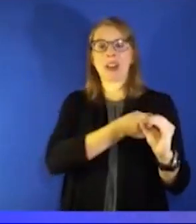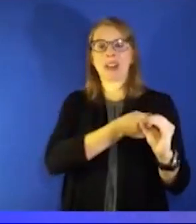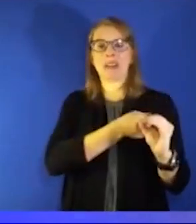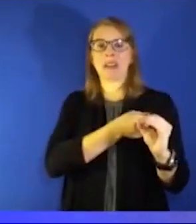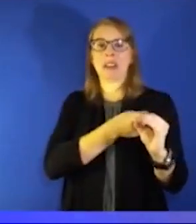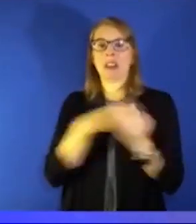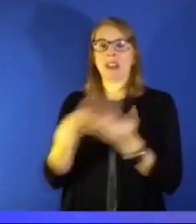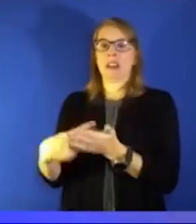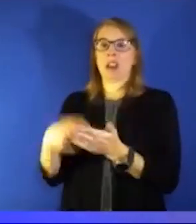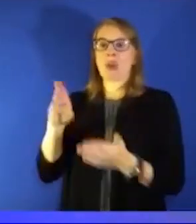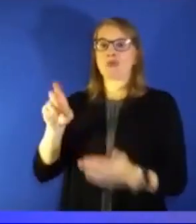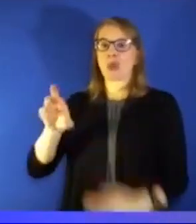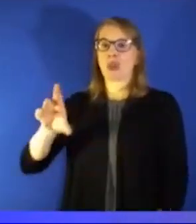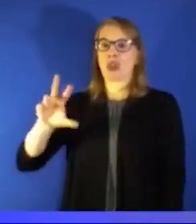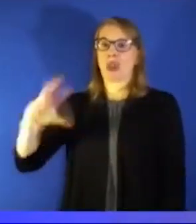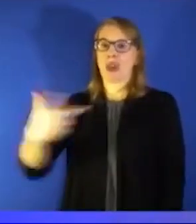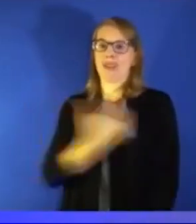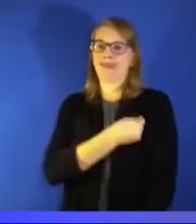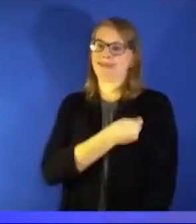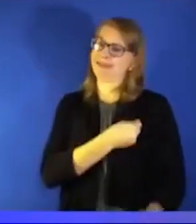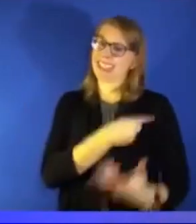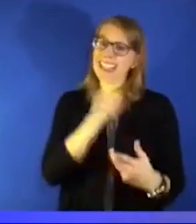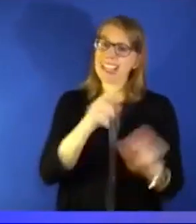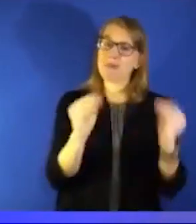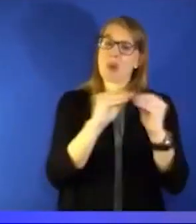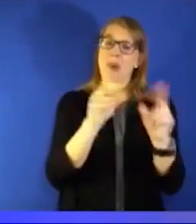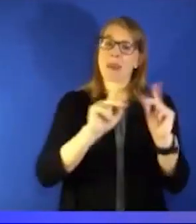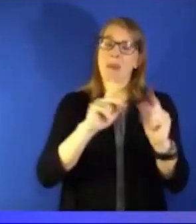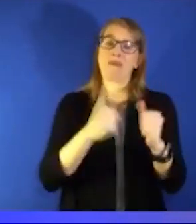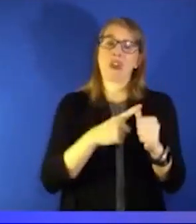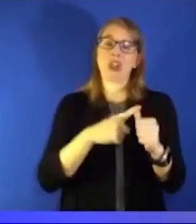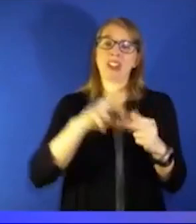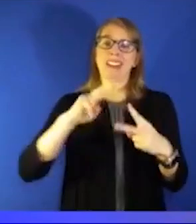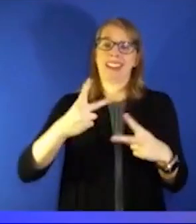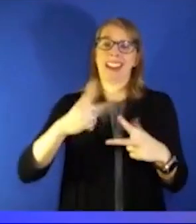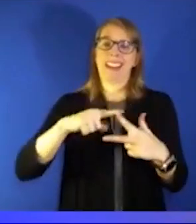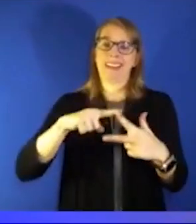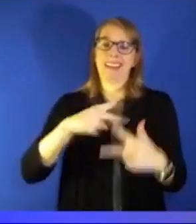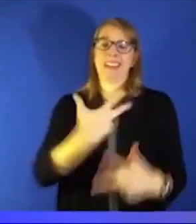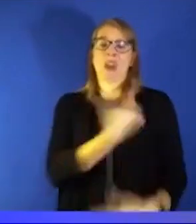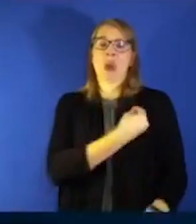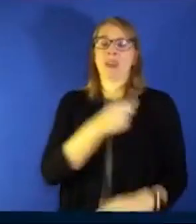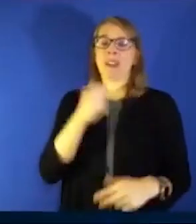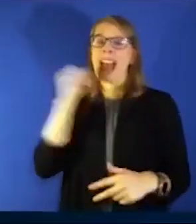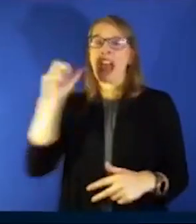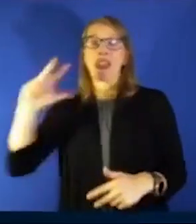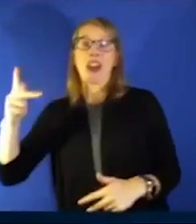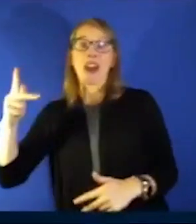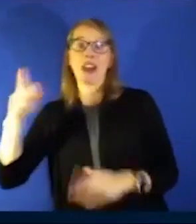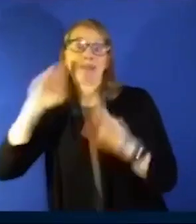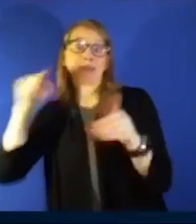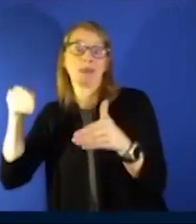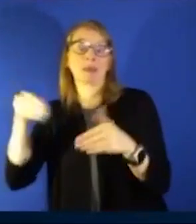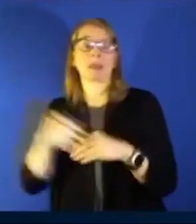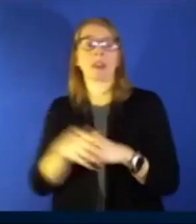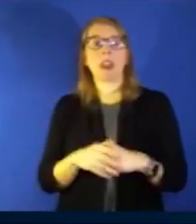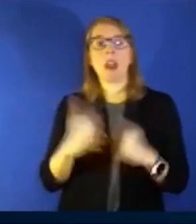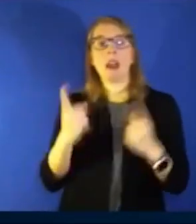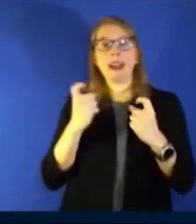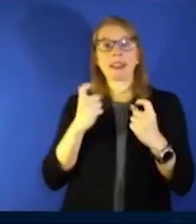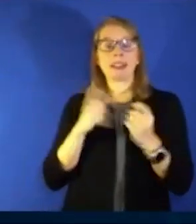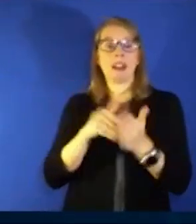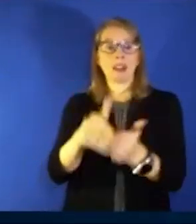boosters. We really need more people to get their first and second dose rather than their third dose. Well, I'll ask you because we get that question. Do you ever think it's going to